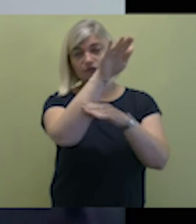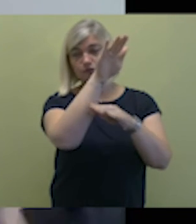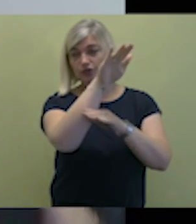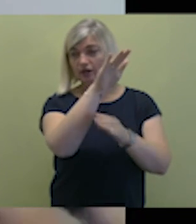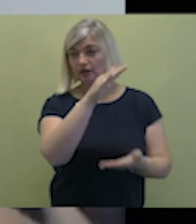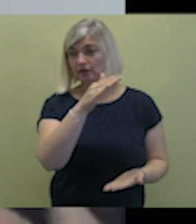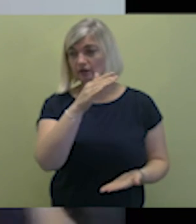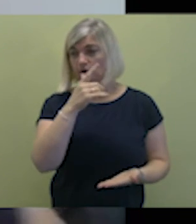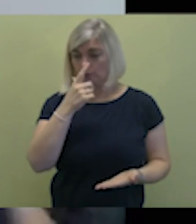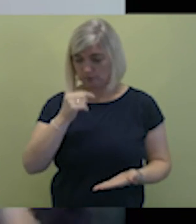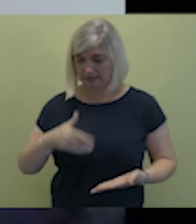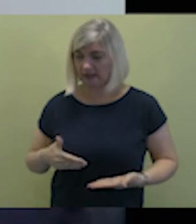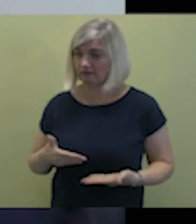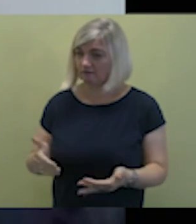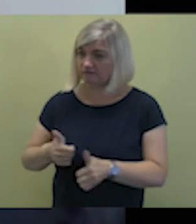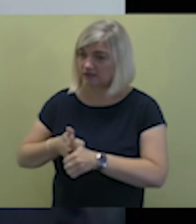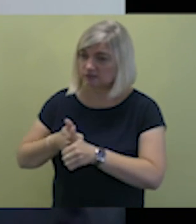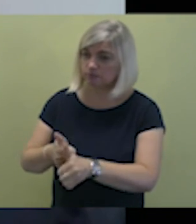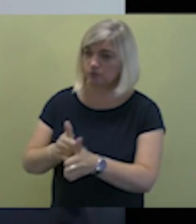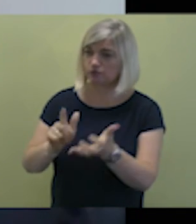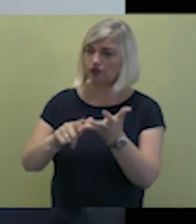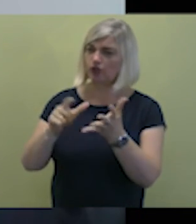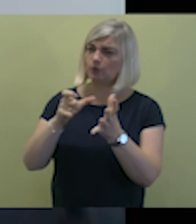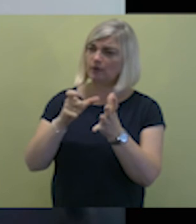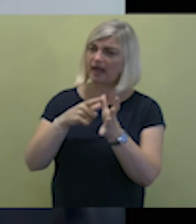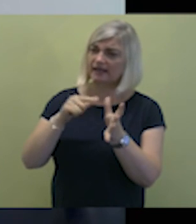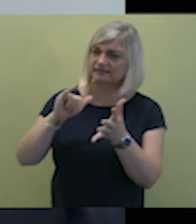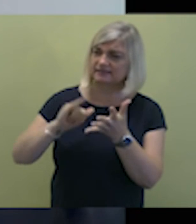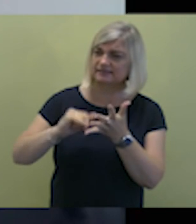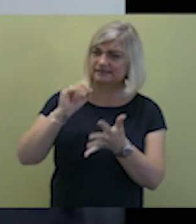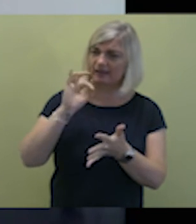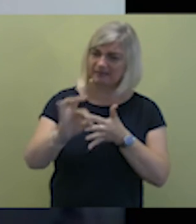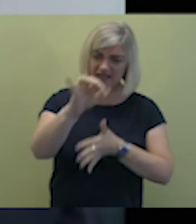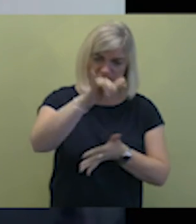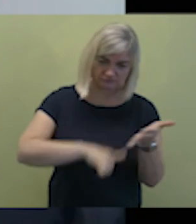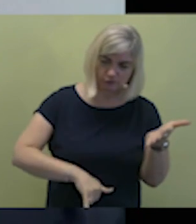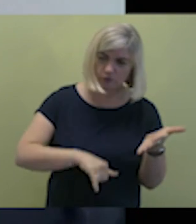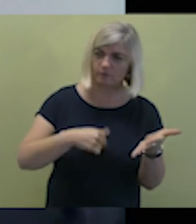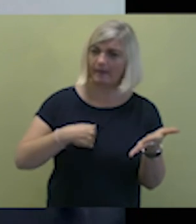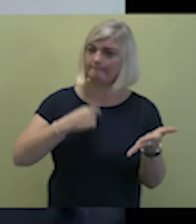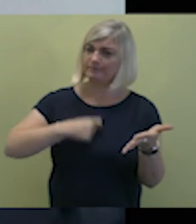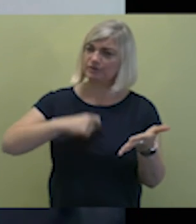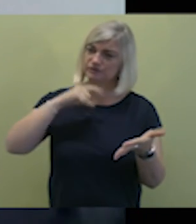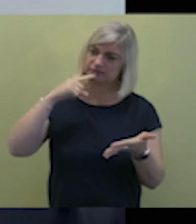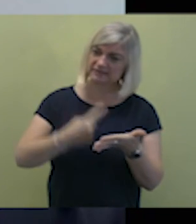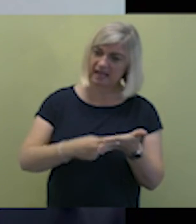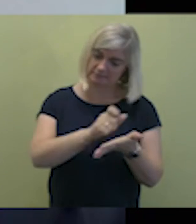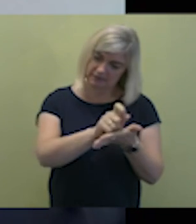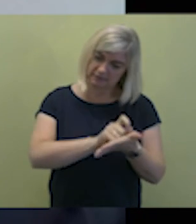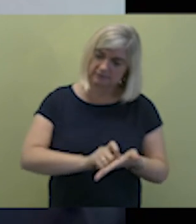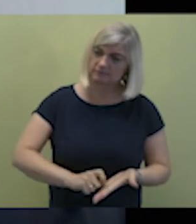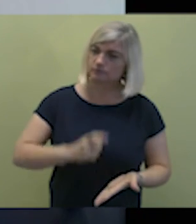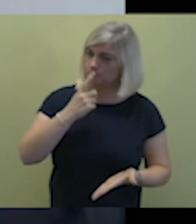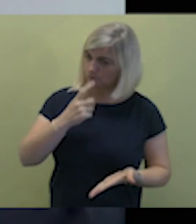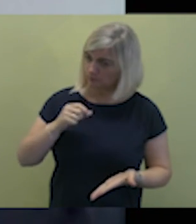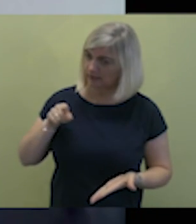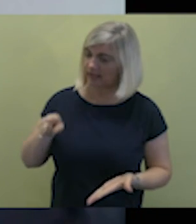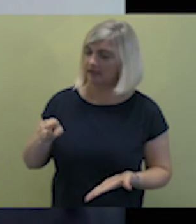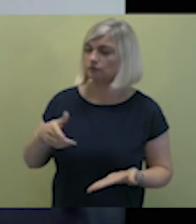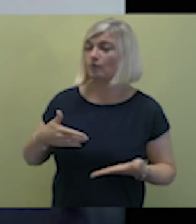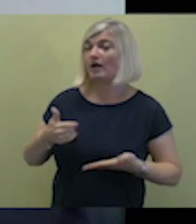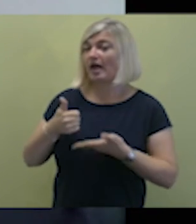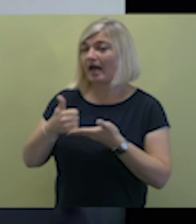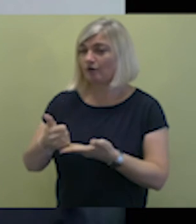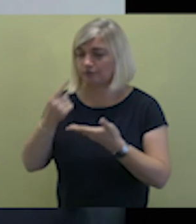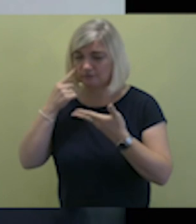talking about, we offer support with the whole UCAS process and writing their personal statements, just general